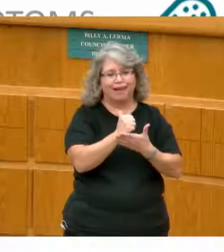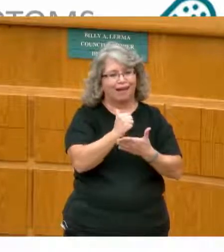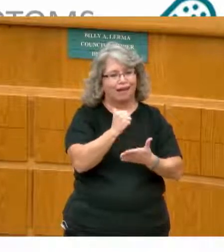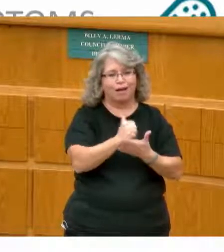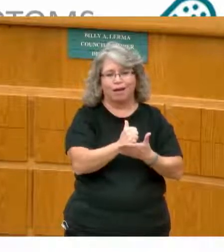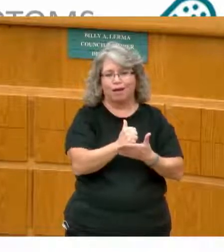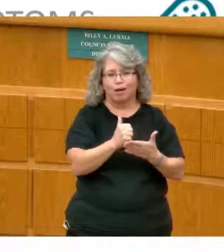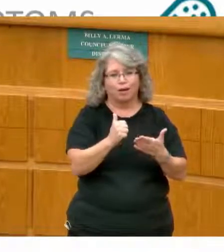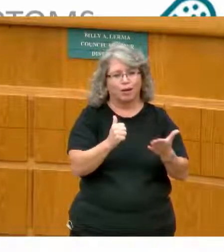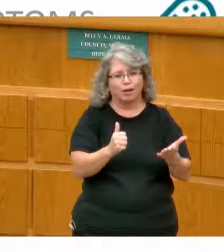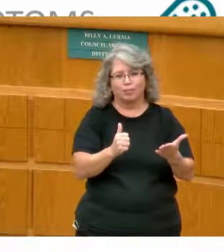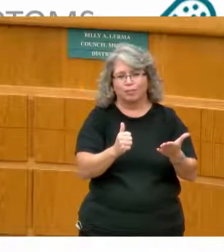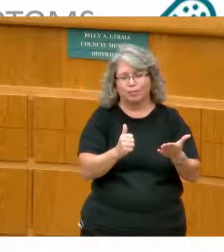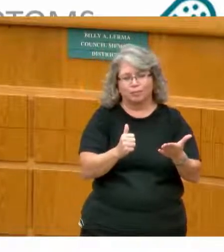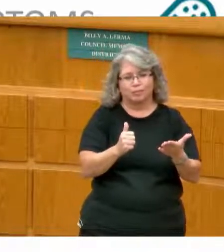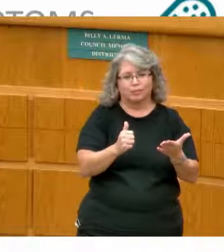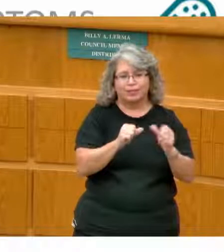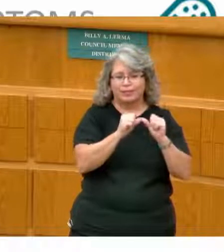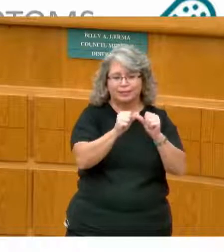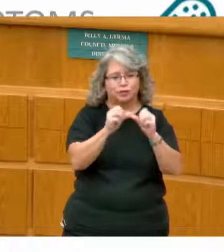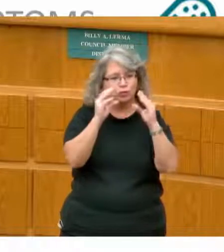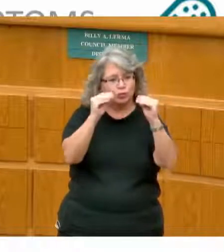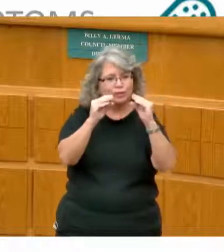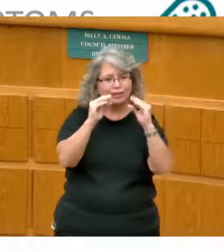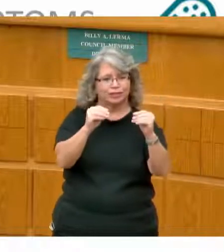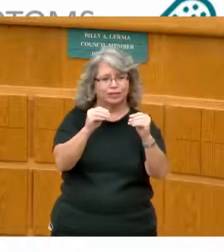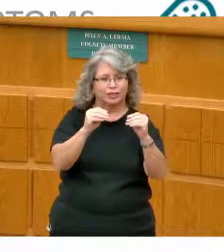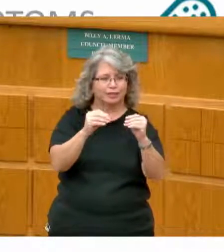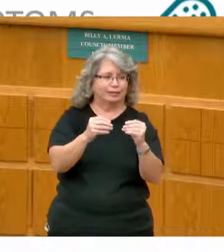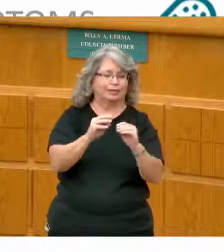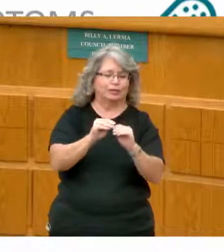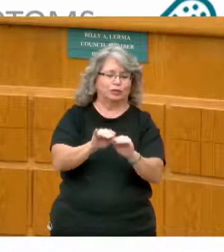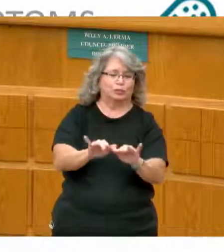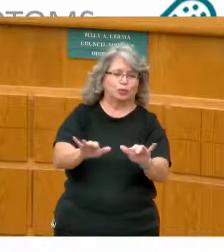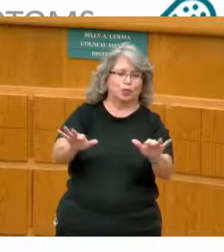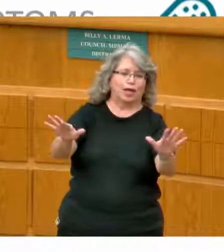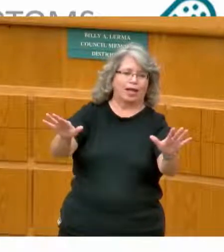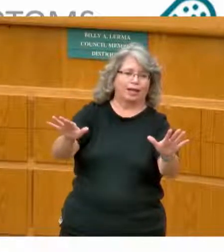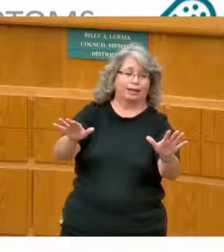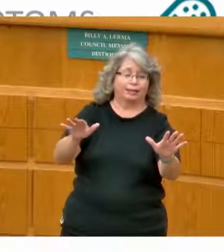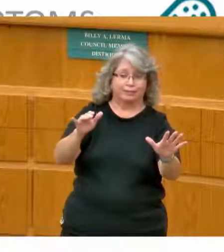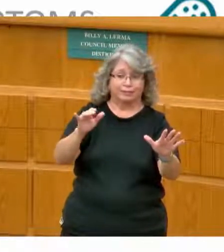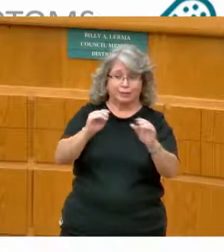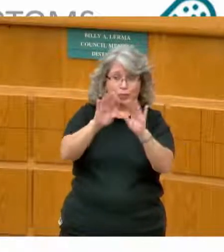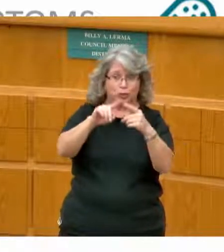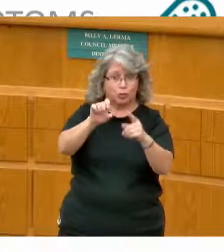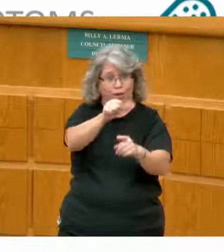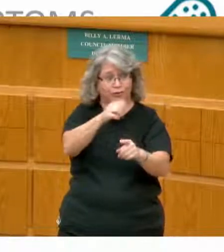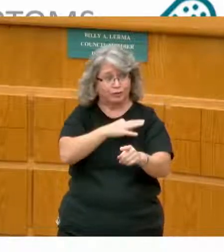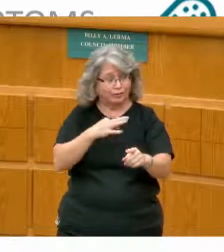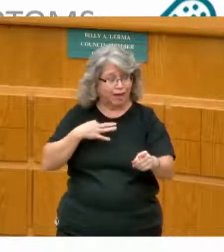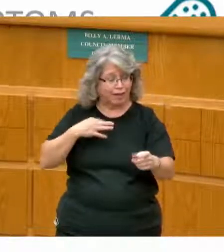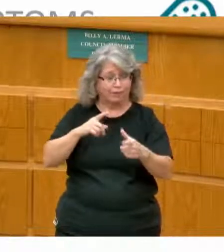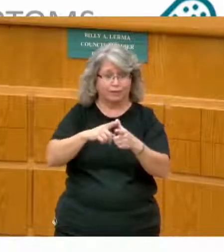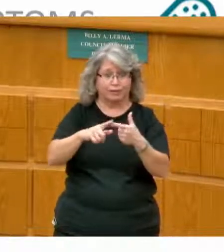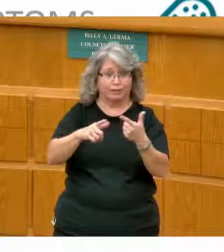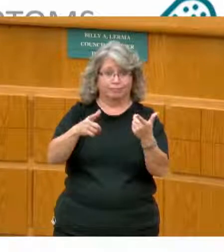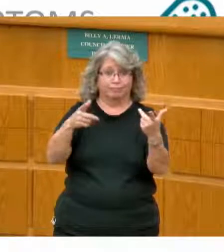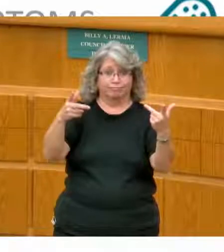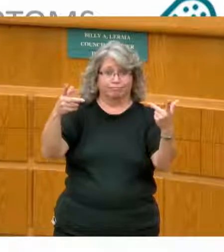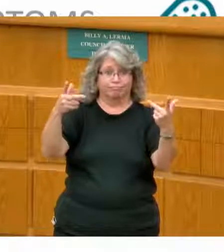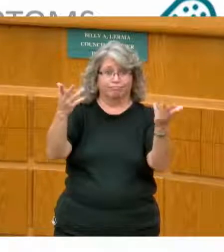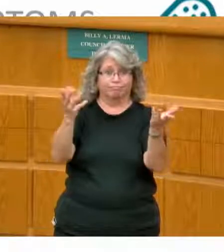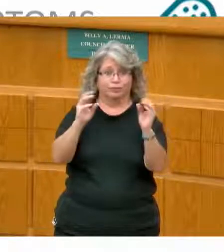to keep up with teaching the kids, because even more people will get it, the staff will get shorter. So make sure you're doing your part to